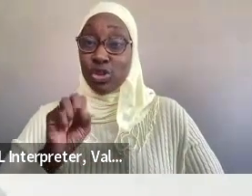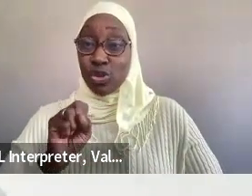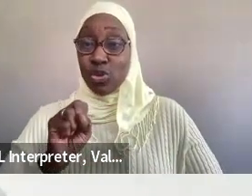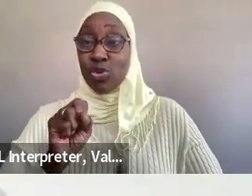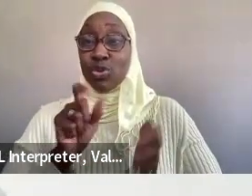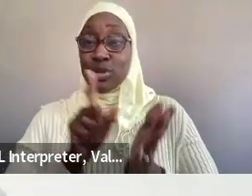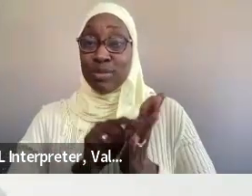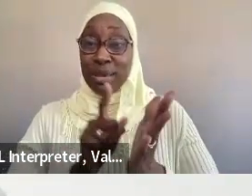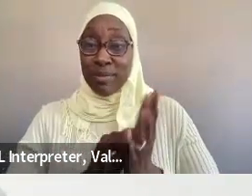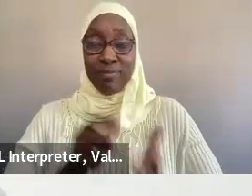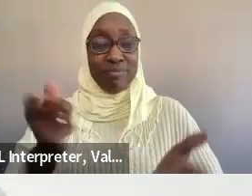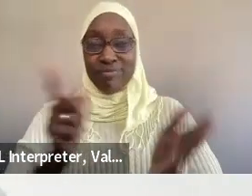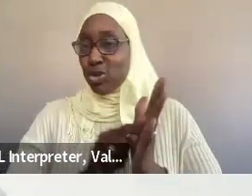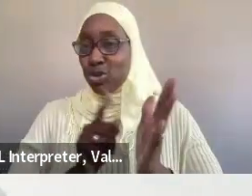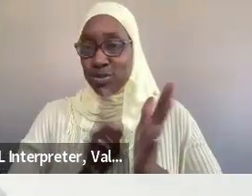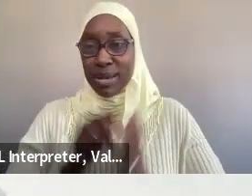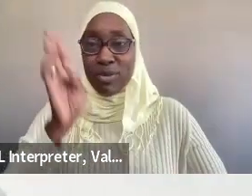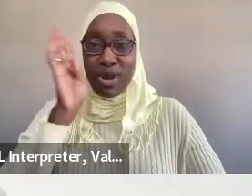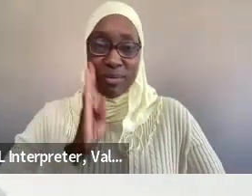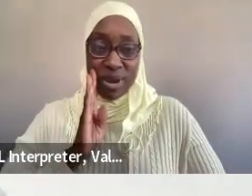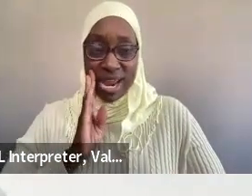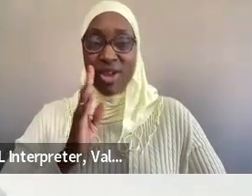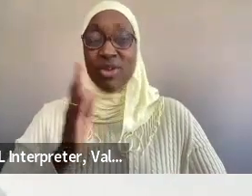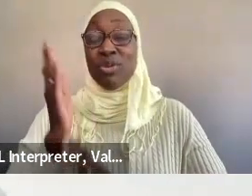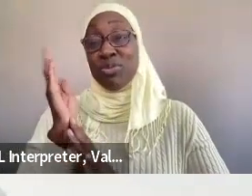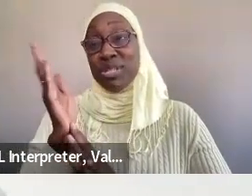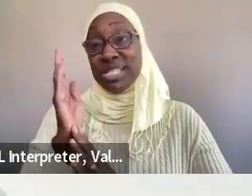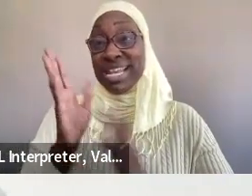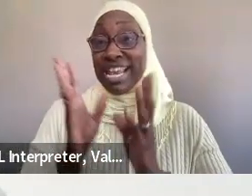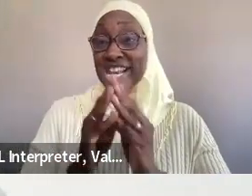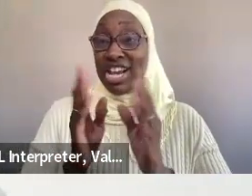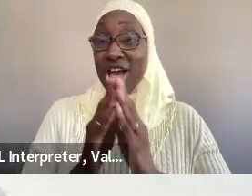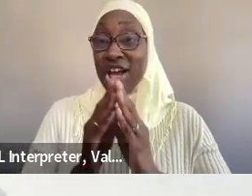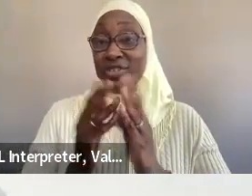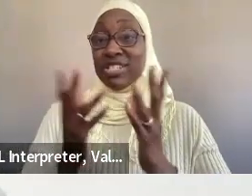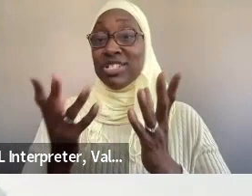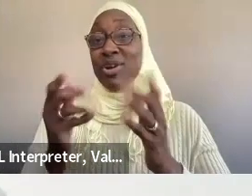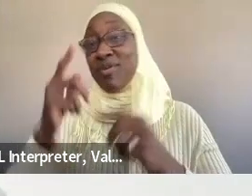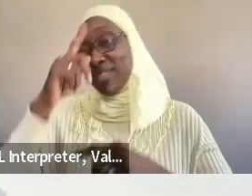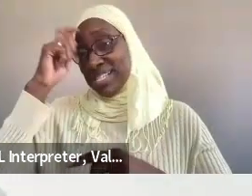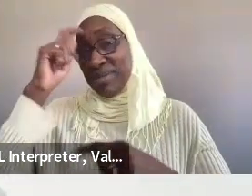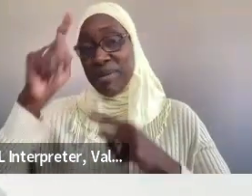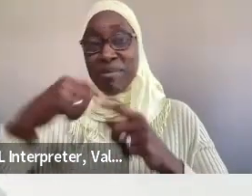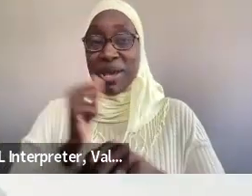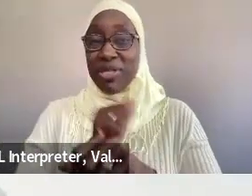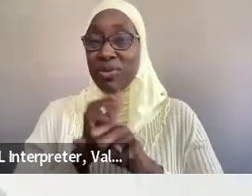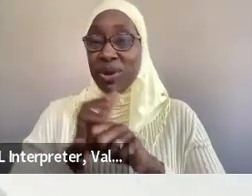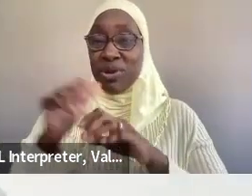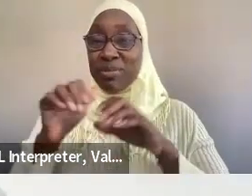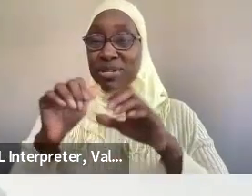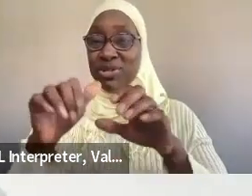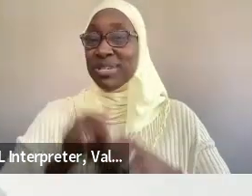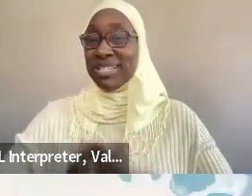office a lot, and we presented at a conference over the summer about the work we've been doing, which has been really amazing.